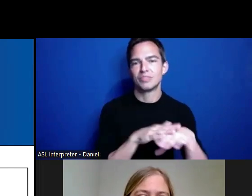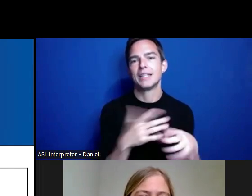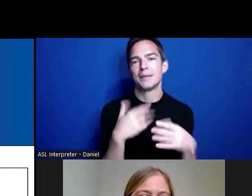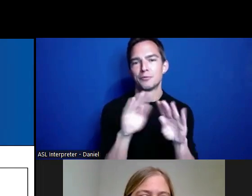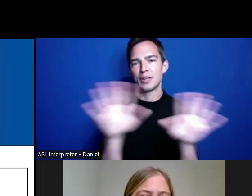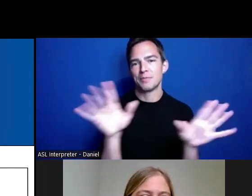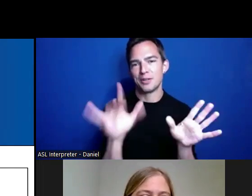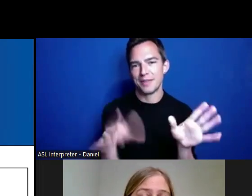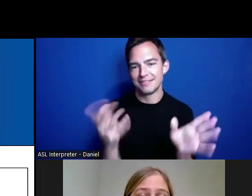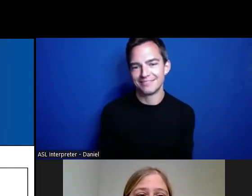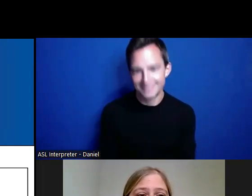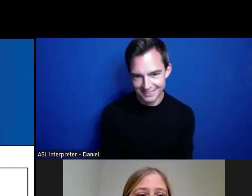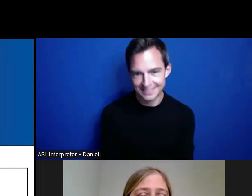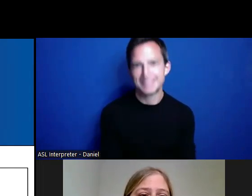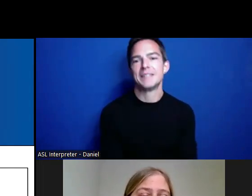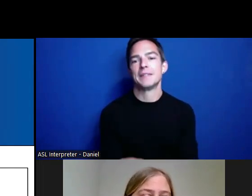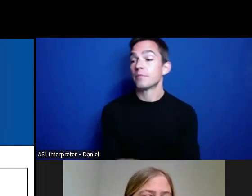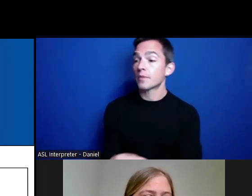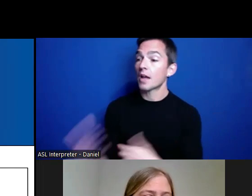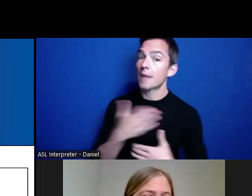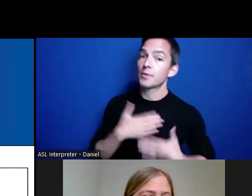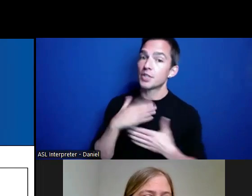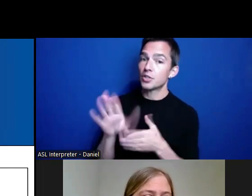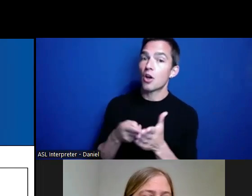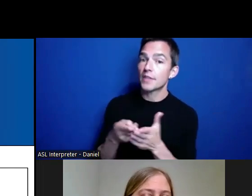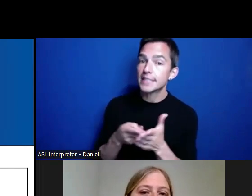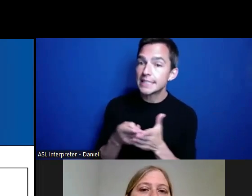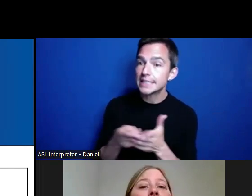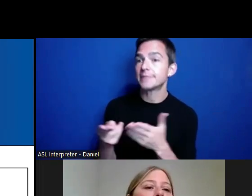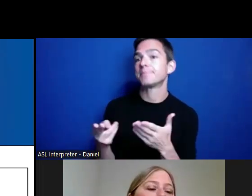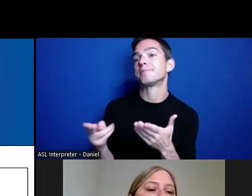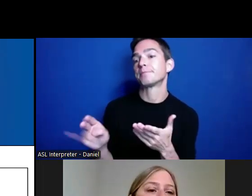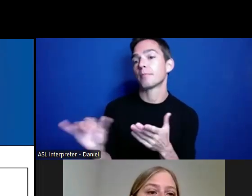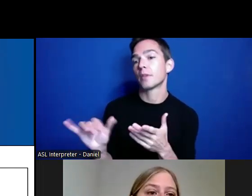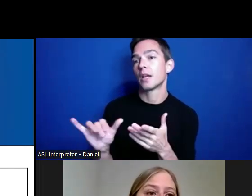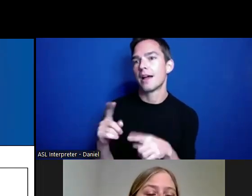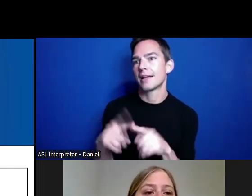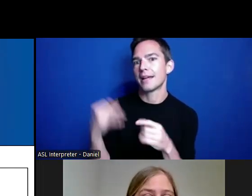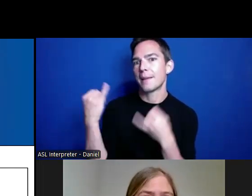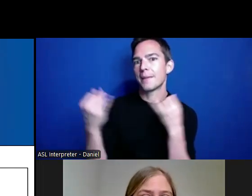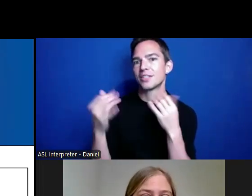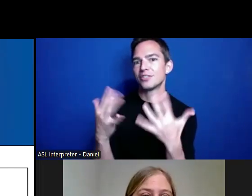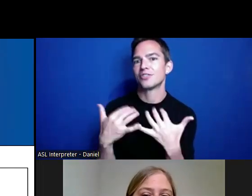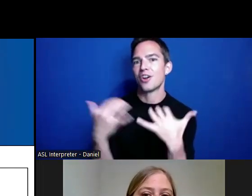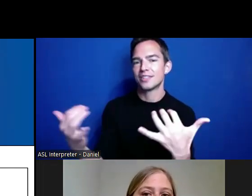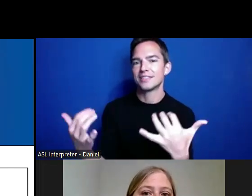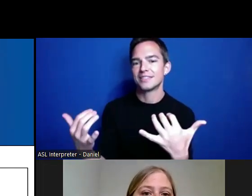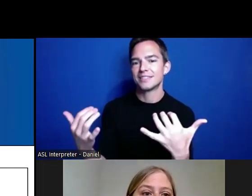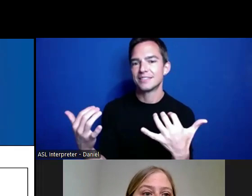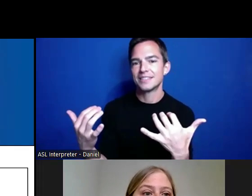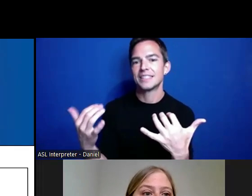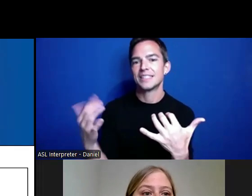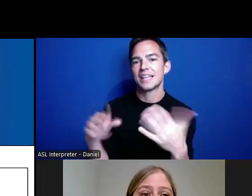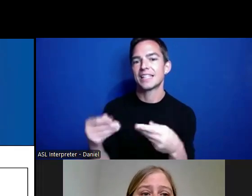about that as well. I appreciate your authenticity. I think if I cannot imagine an audience, and I've not experienced an audience that gives us